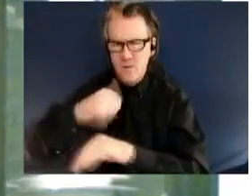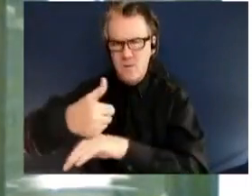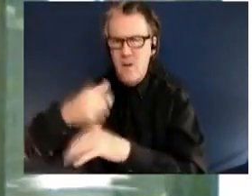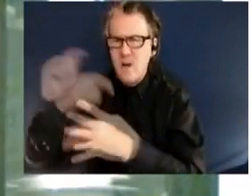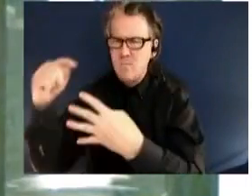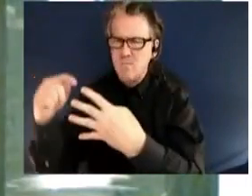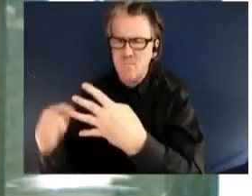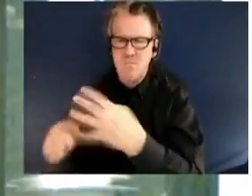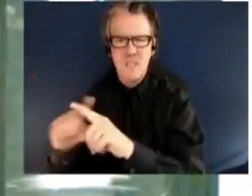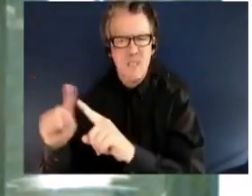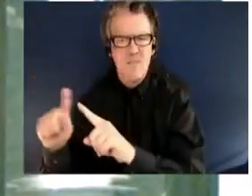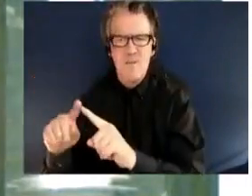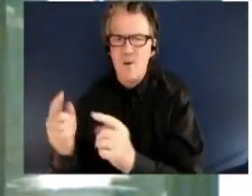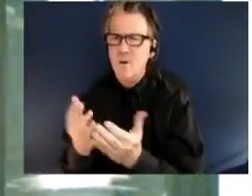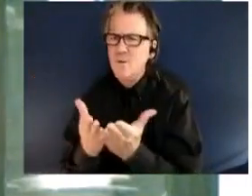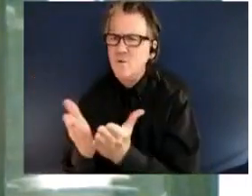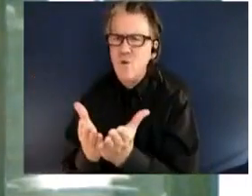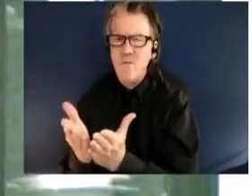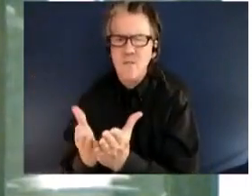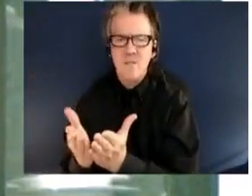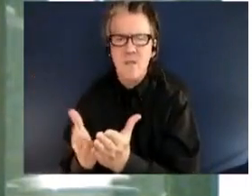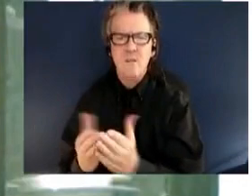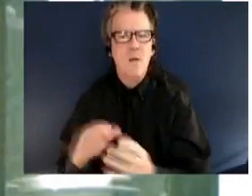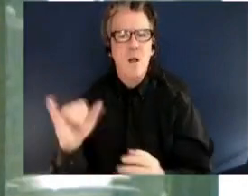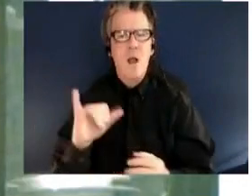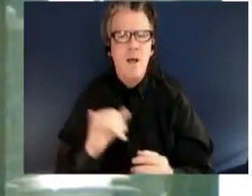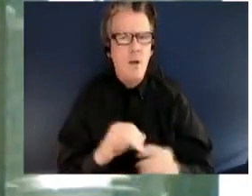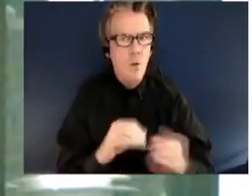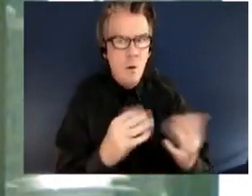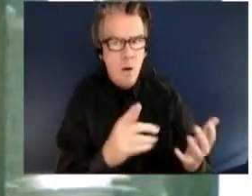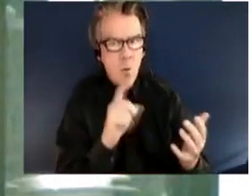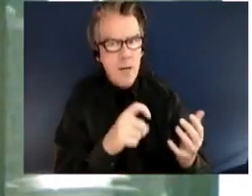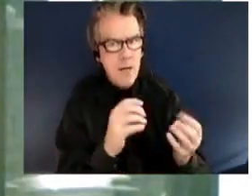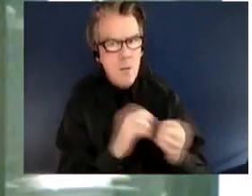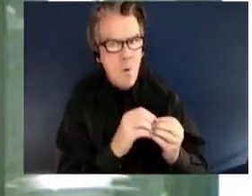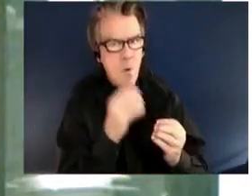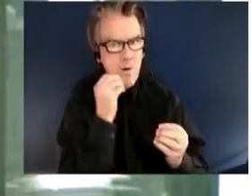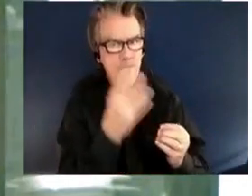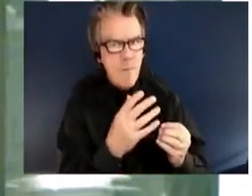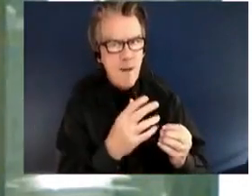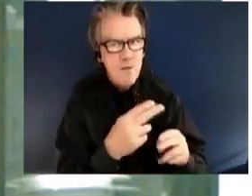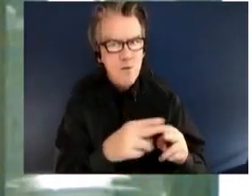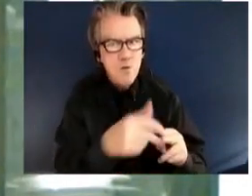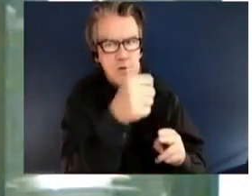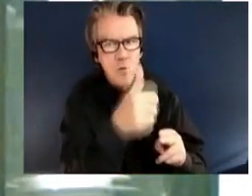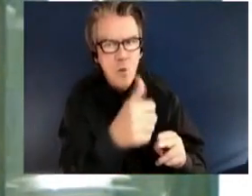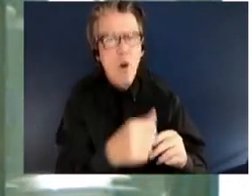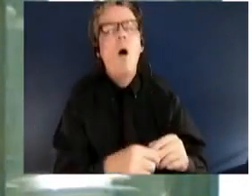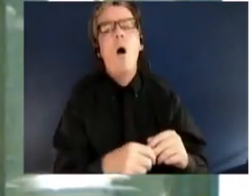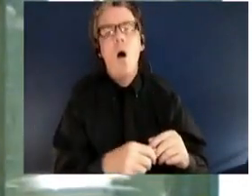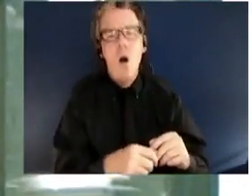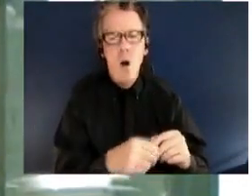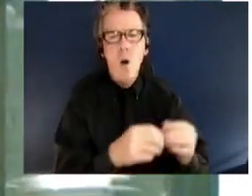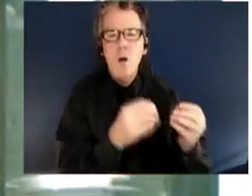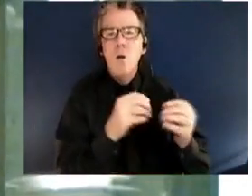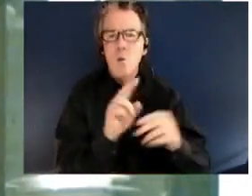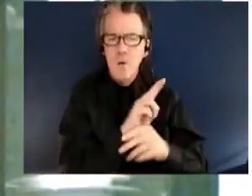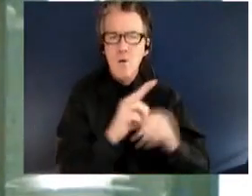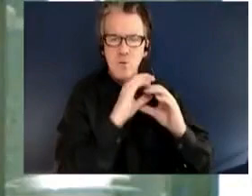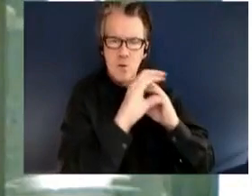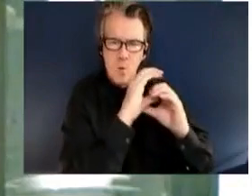more information sooner. They wanted consistent information, better tools, community resource centers that are in